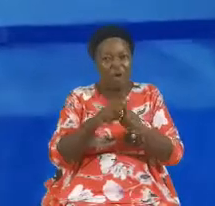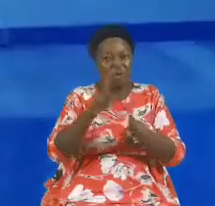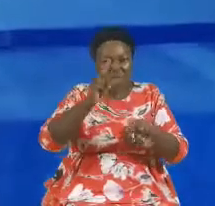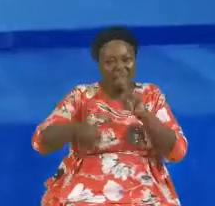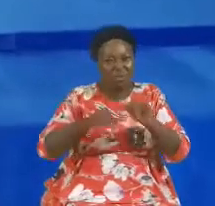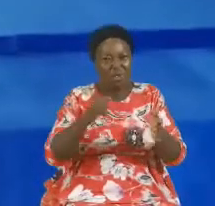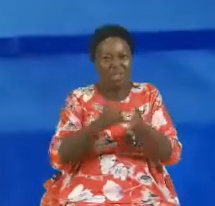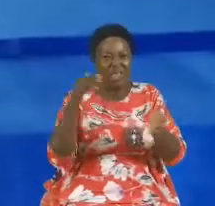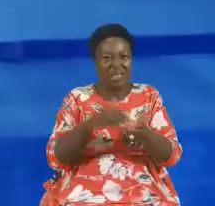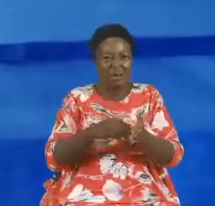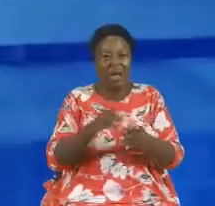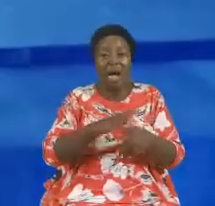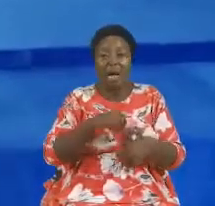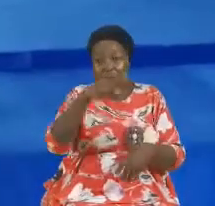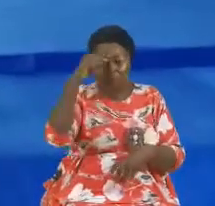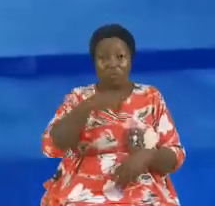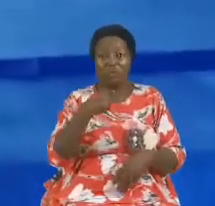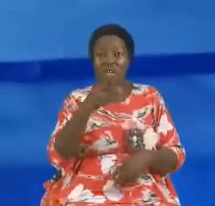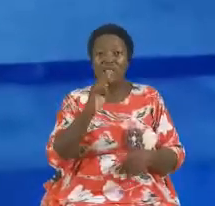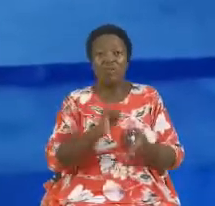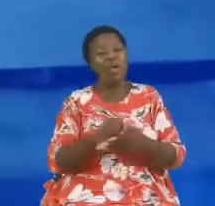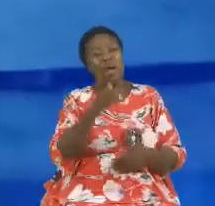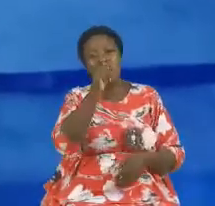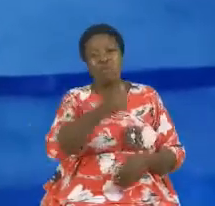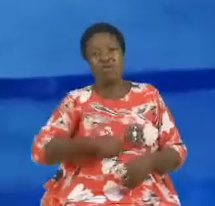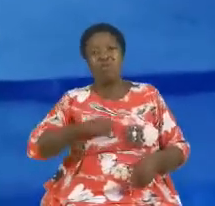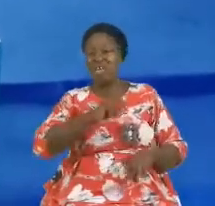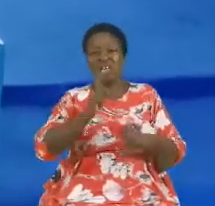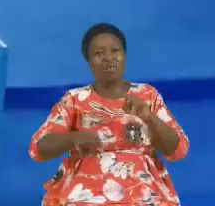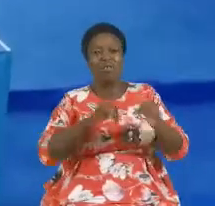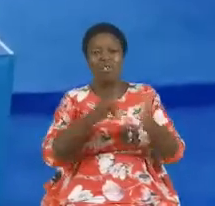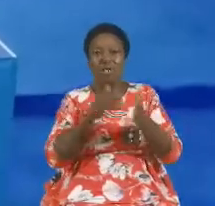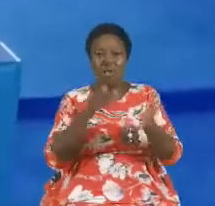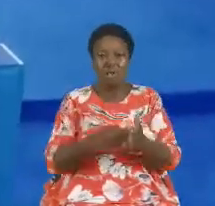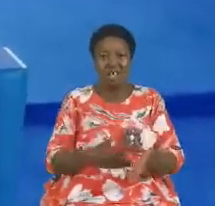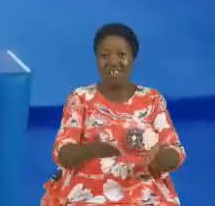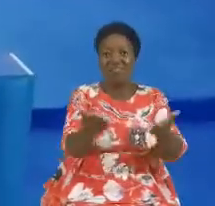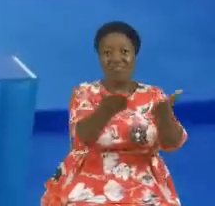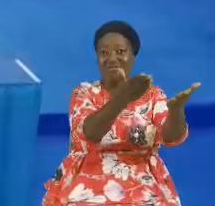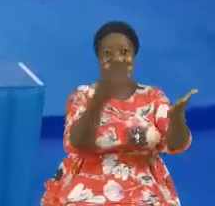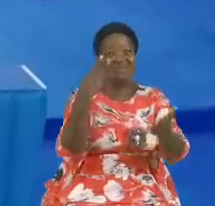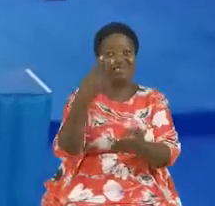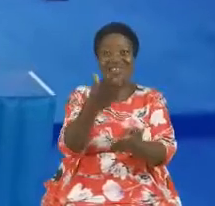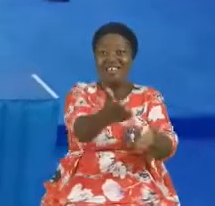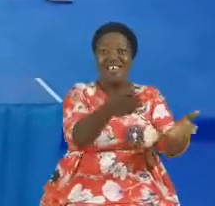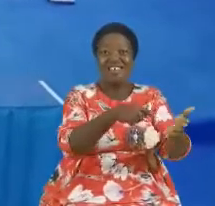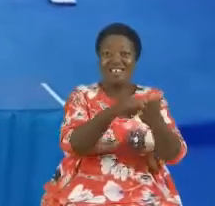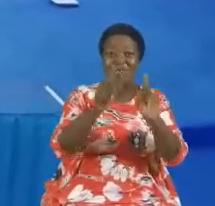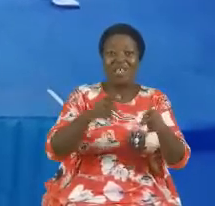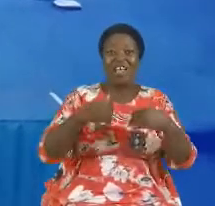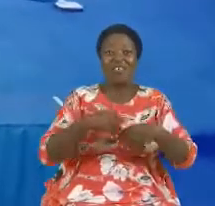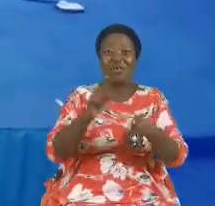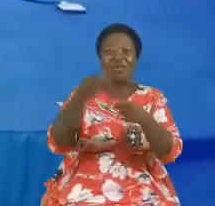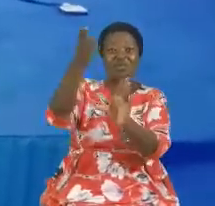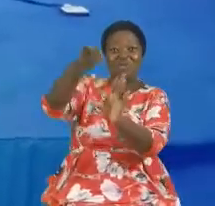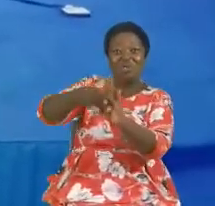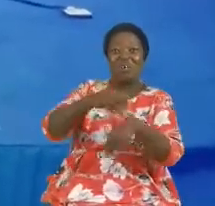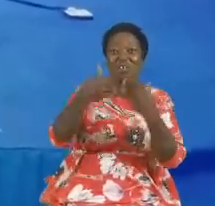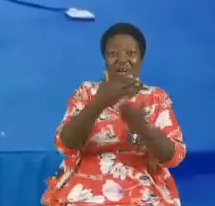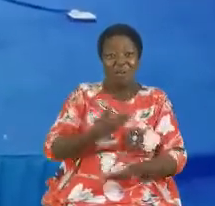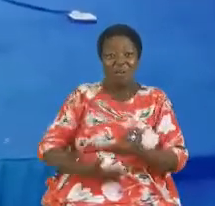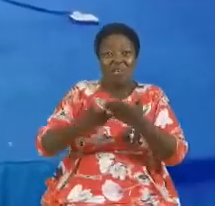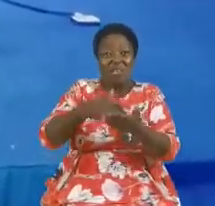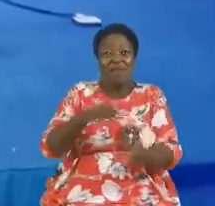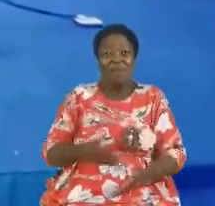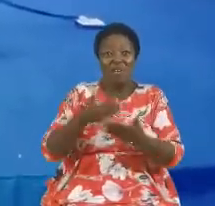I cannot do that again. And because you said you'll not do that again, it begins to, you know, talk to other people.